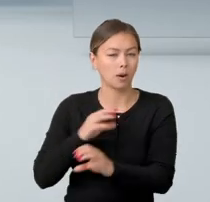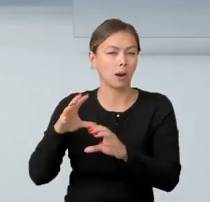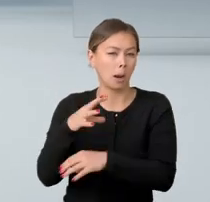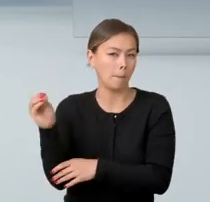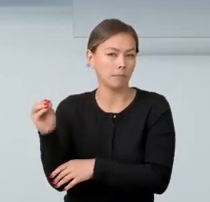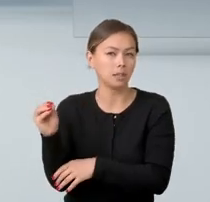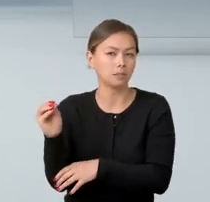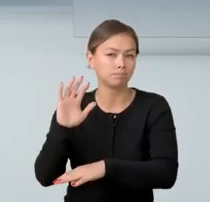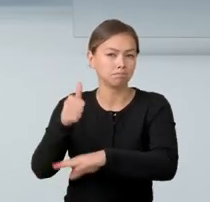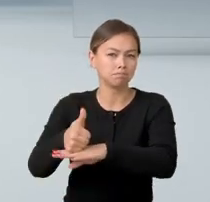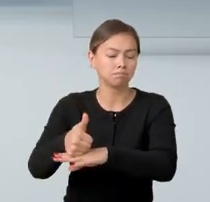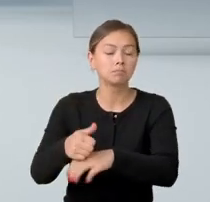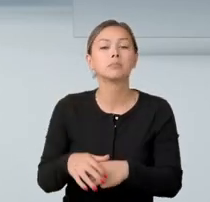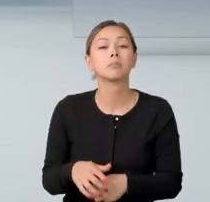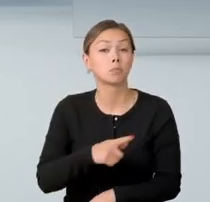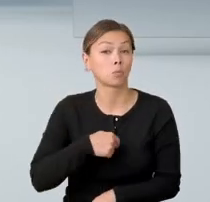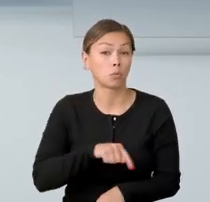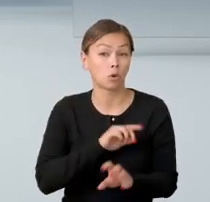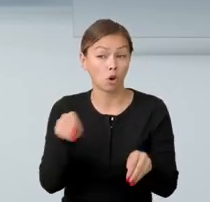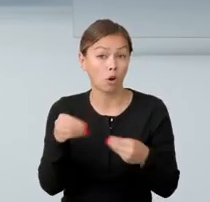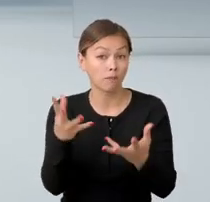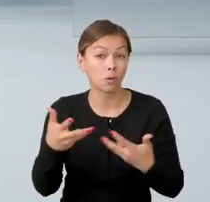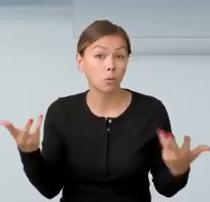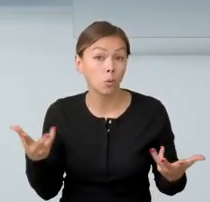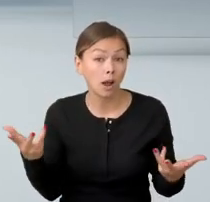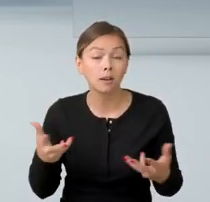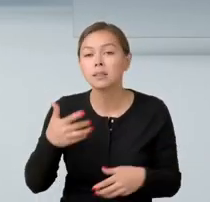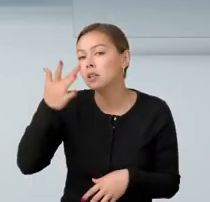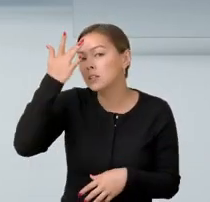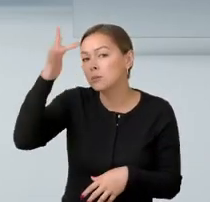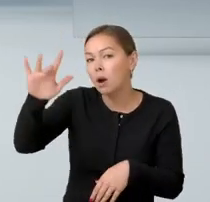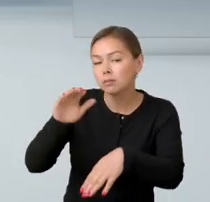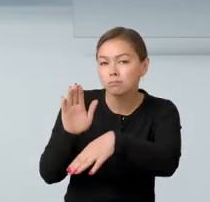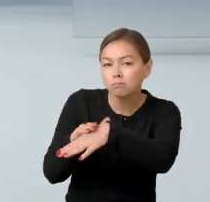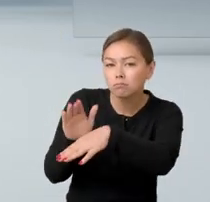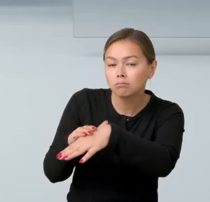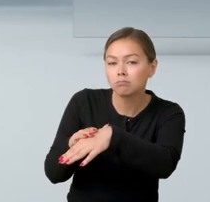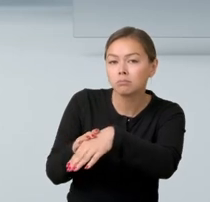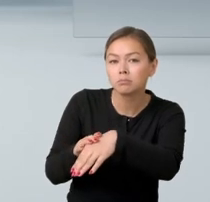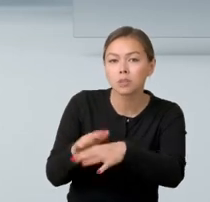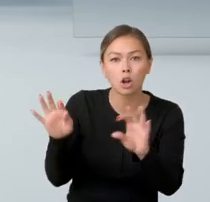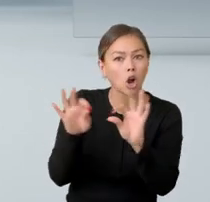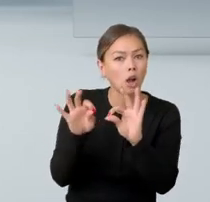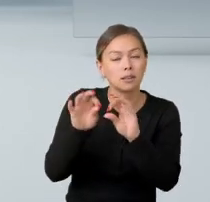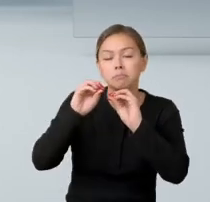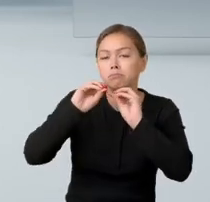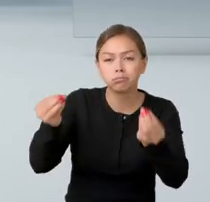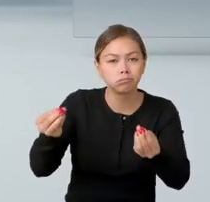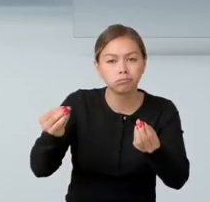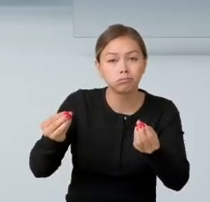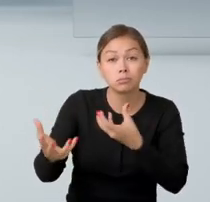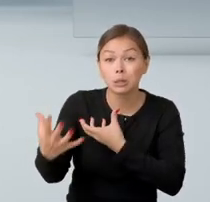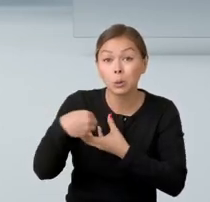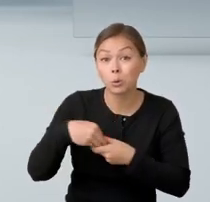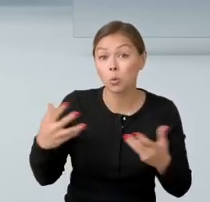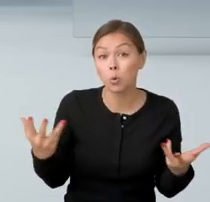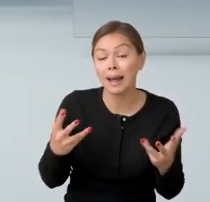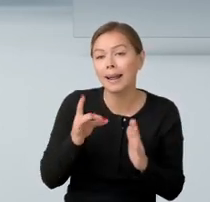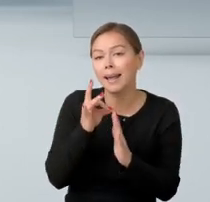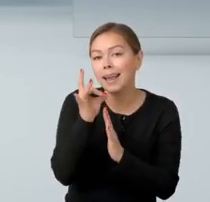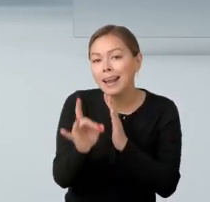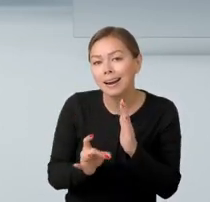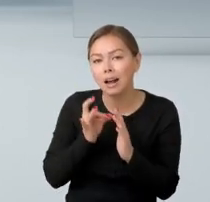draws our company organized we are offering smart Consulting that's zero cost